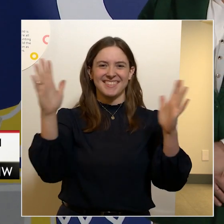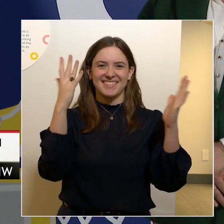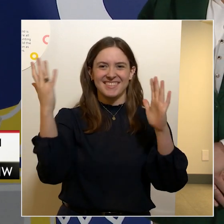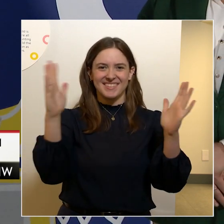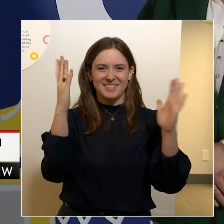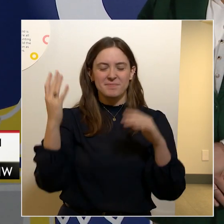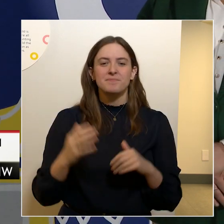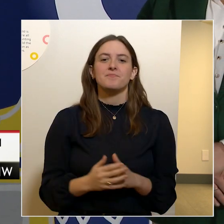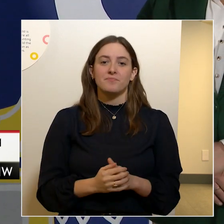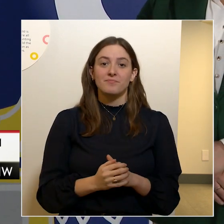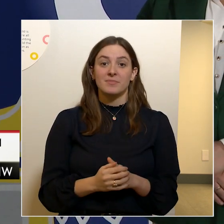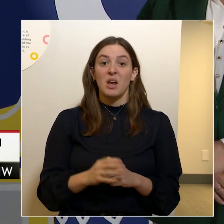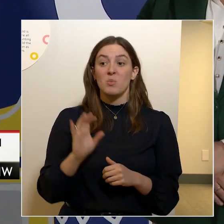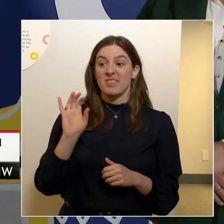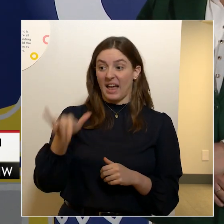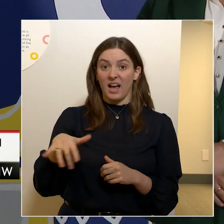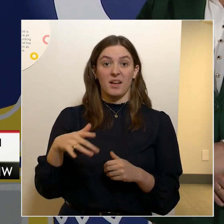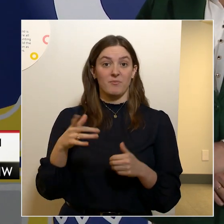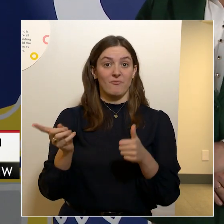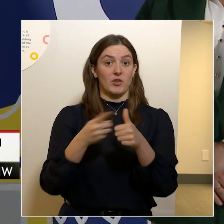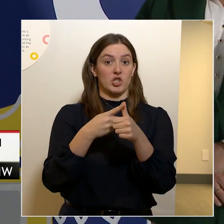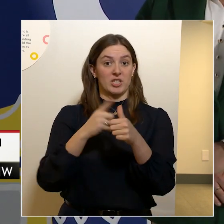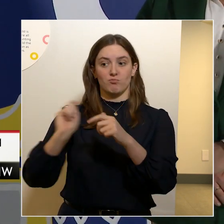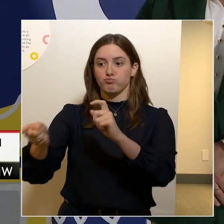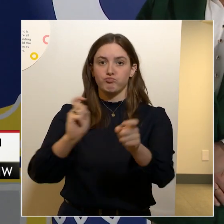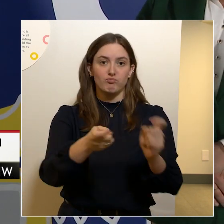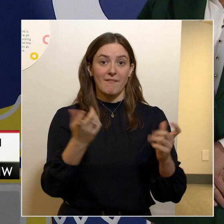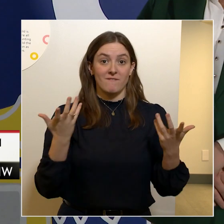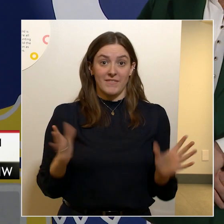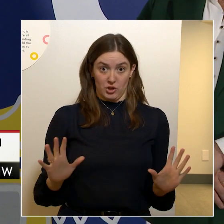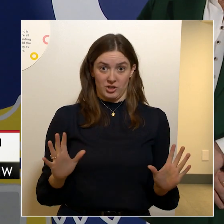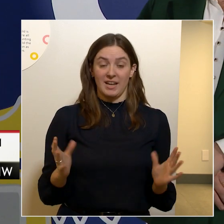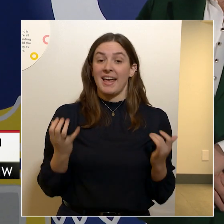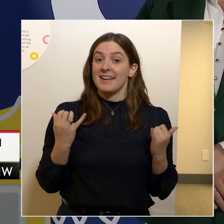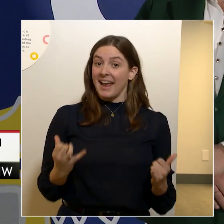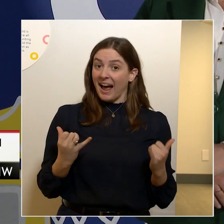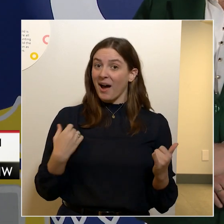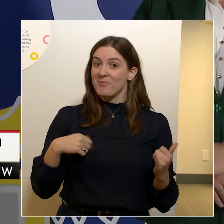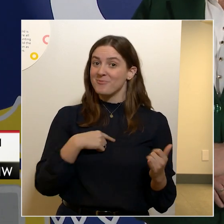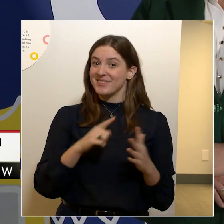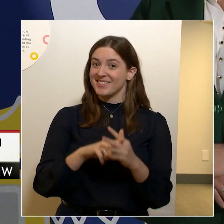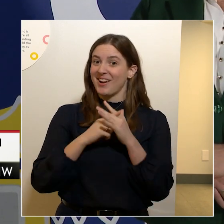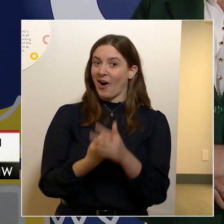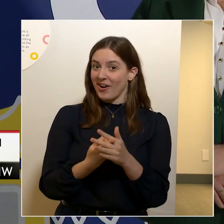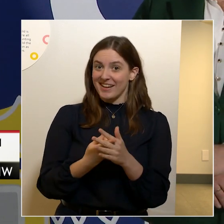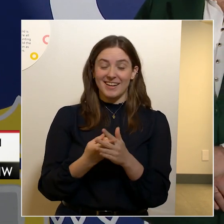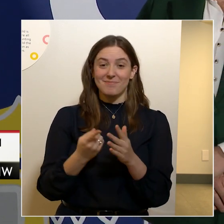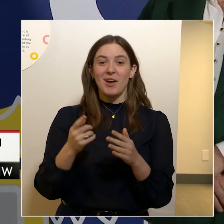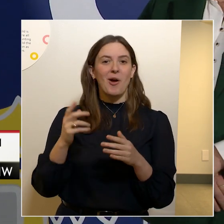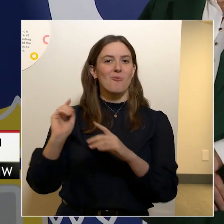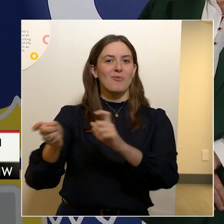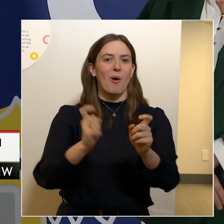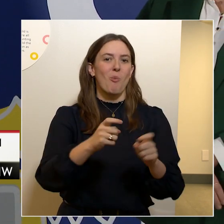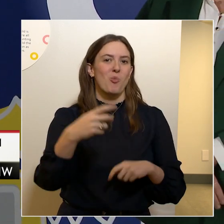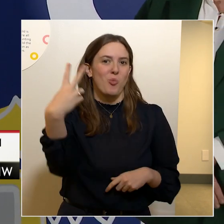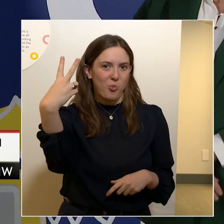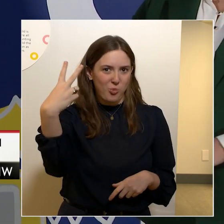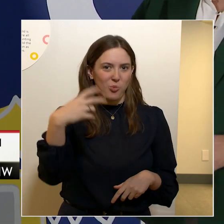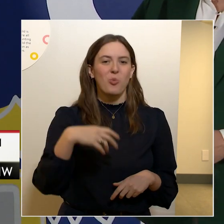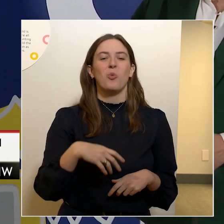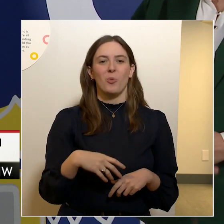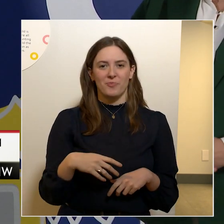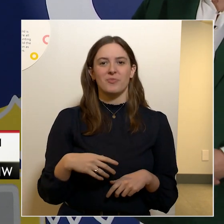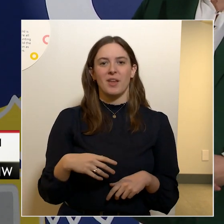And so that was round one, and here is round two. So today we are launching